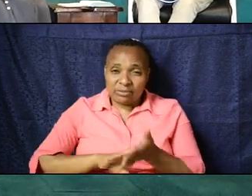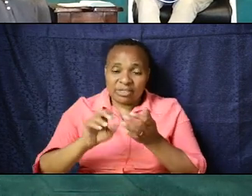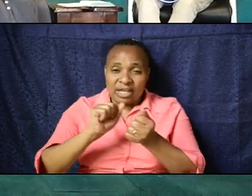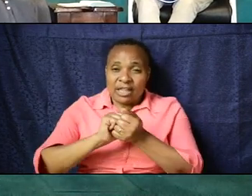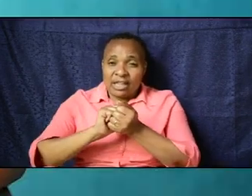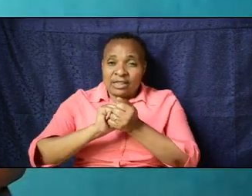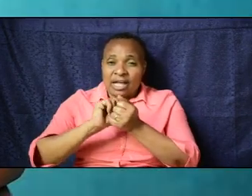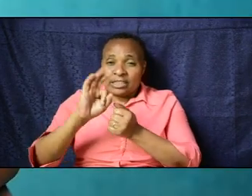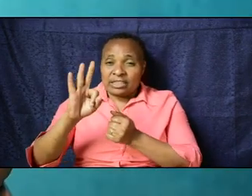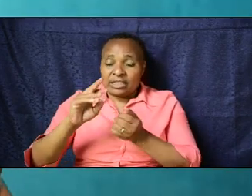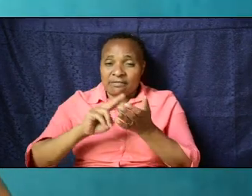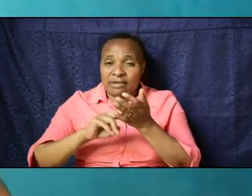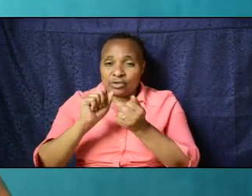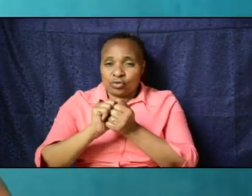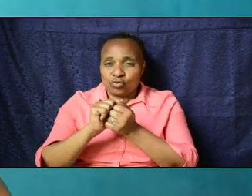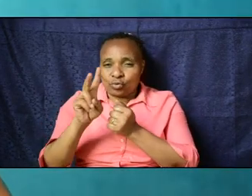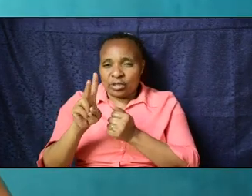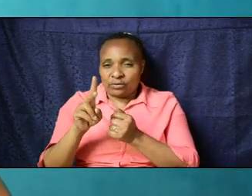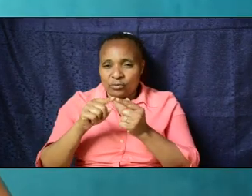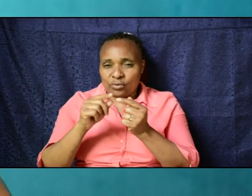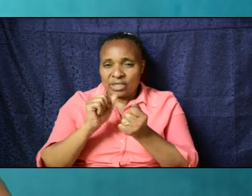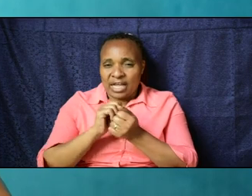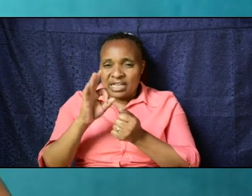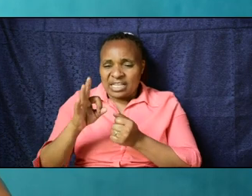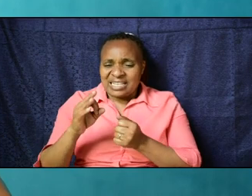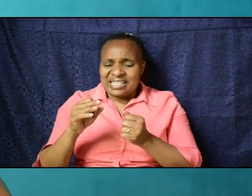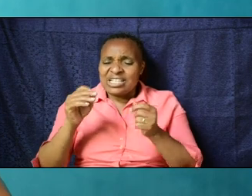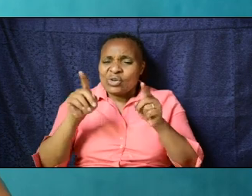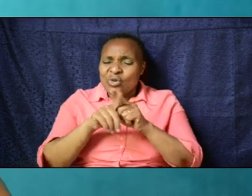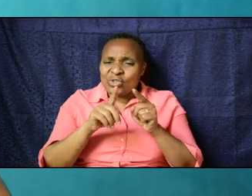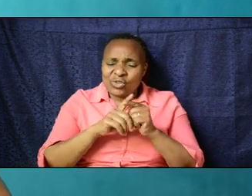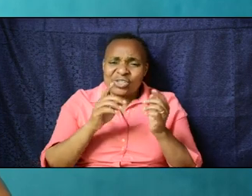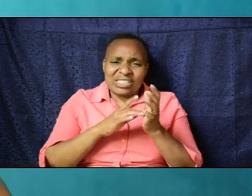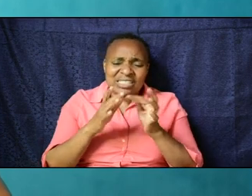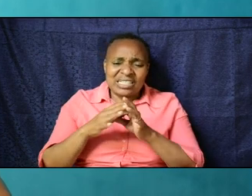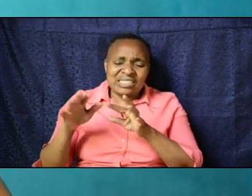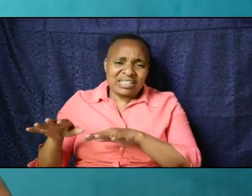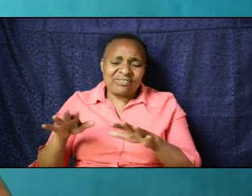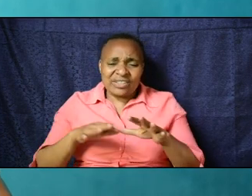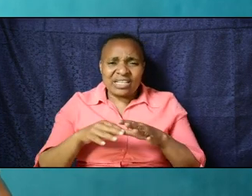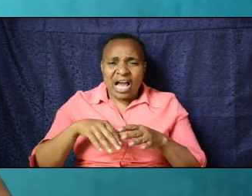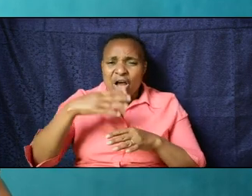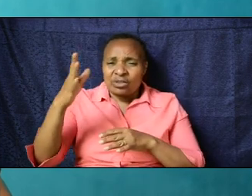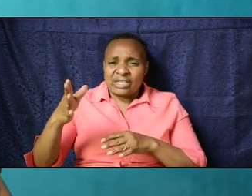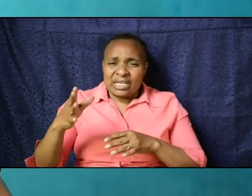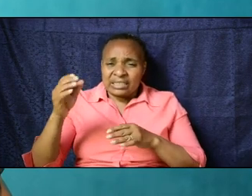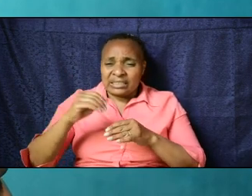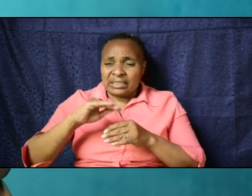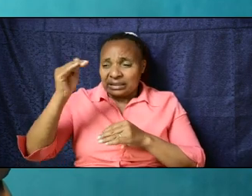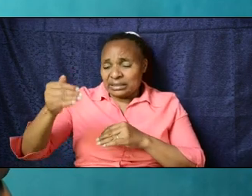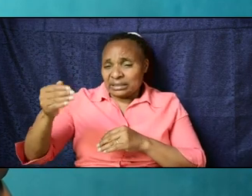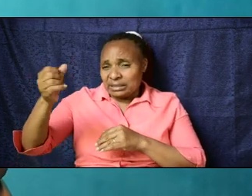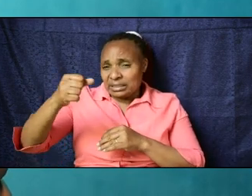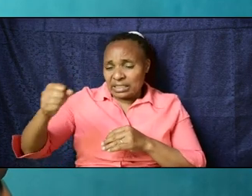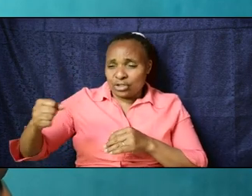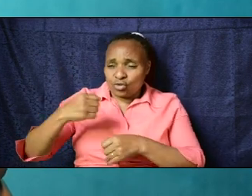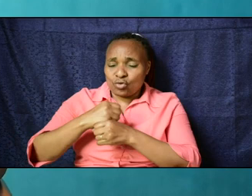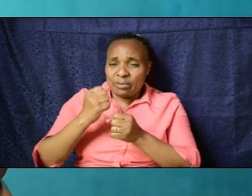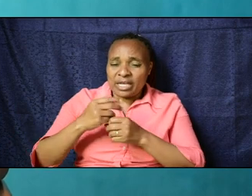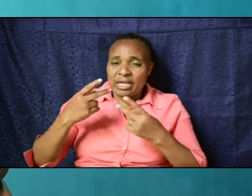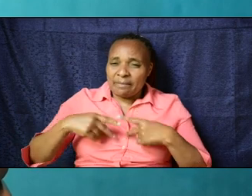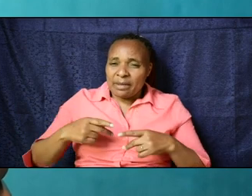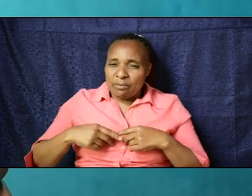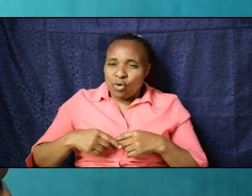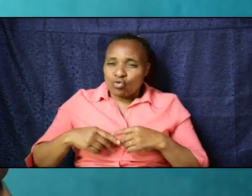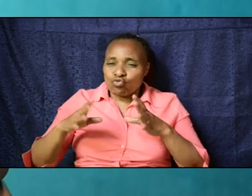Hebrews 13:12-13. And so Jesus also suffered outside the city gate to make the people holy through his own